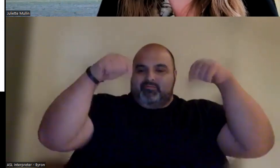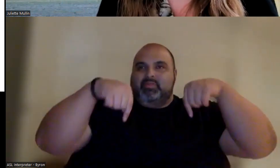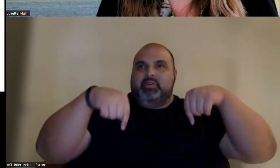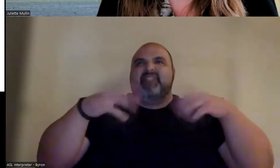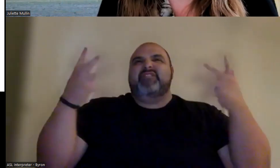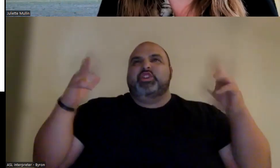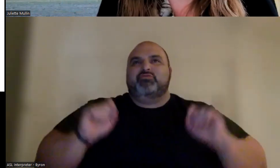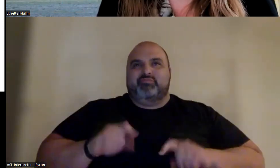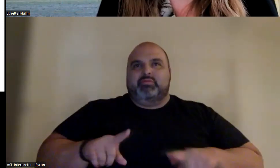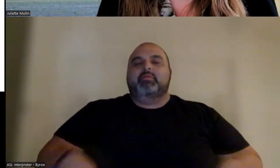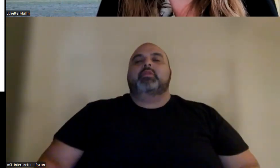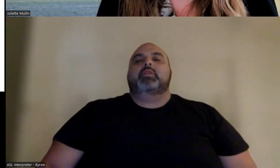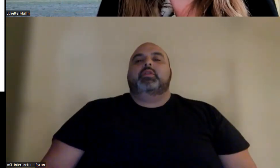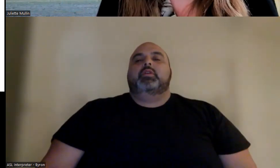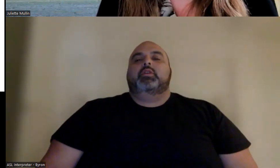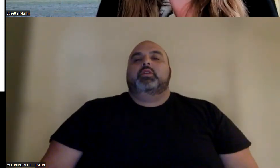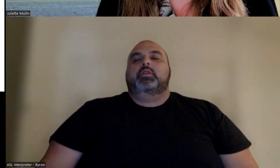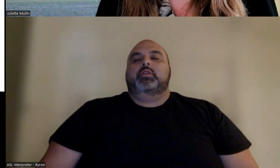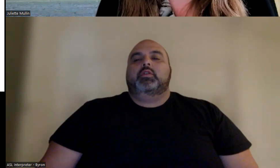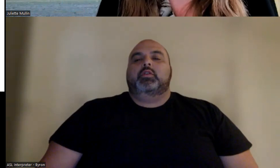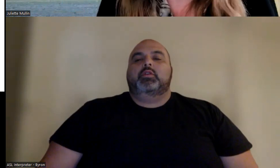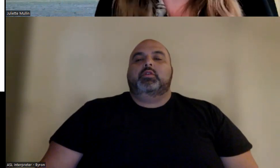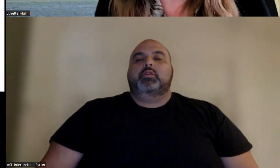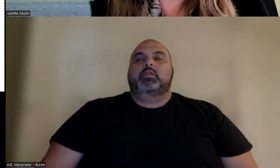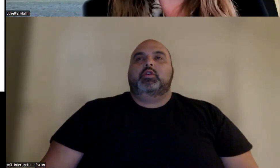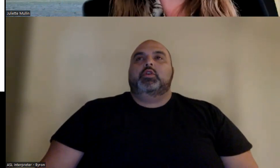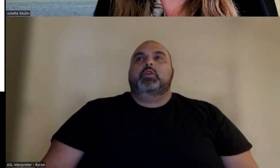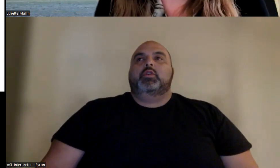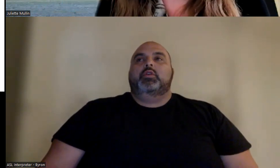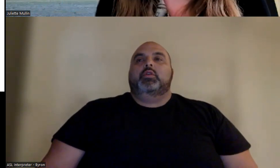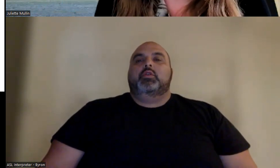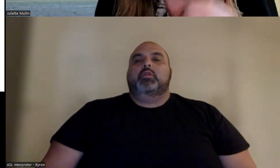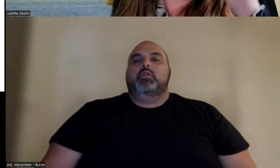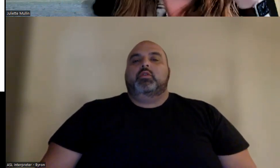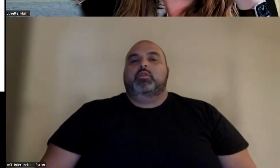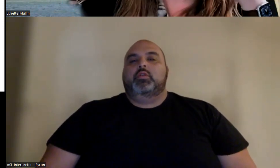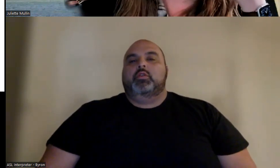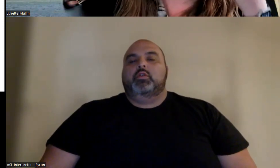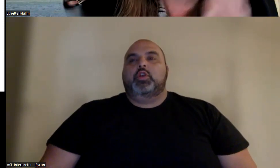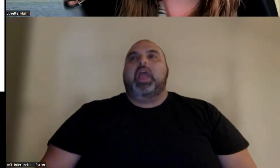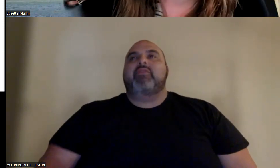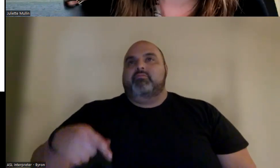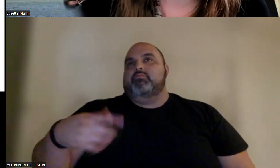and note when they use the essential caregiver or support person designation.